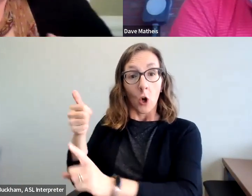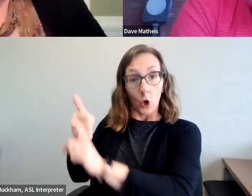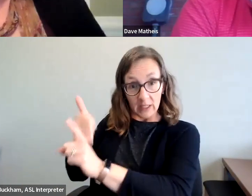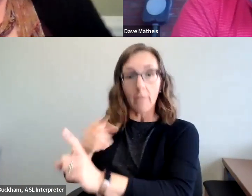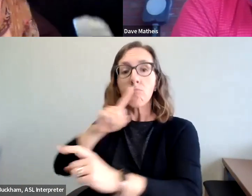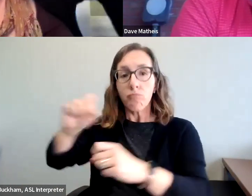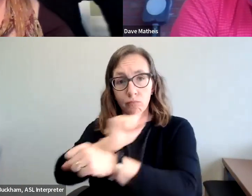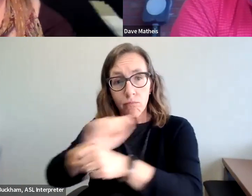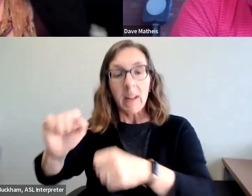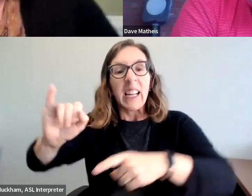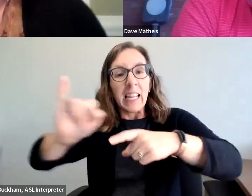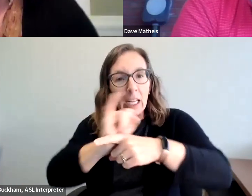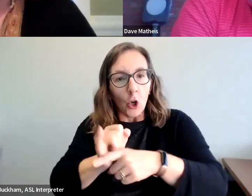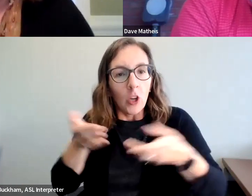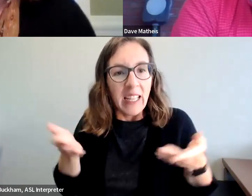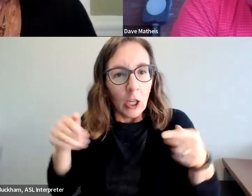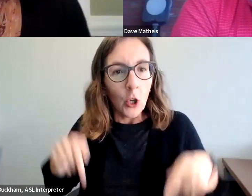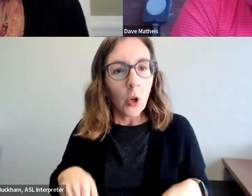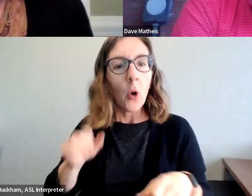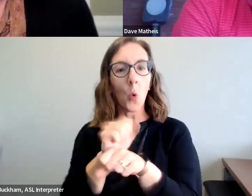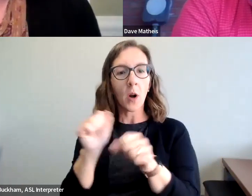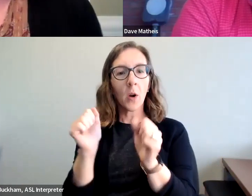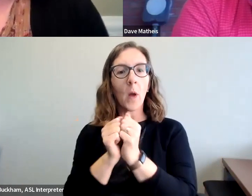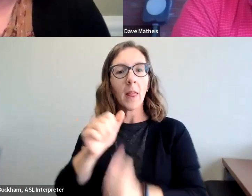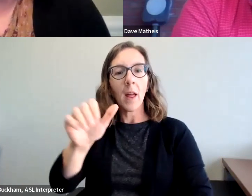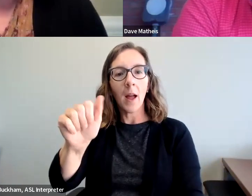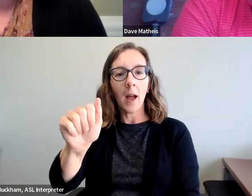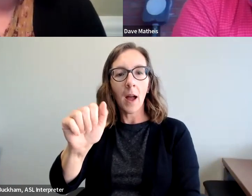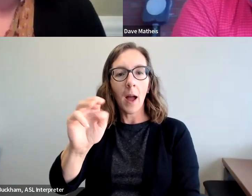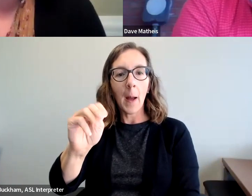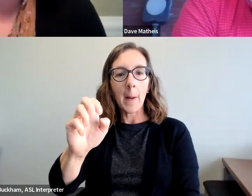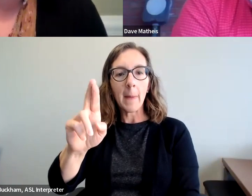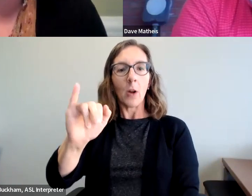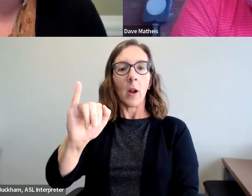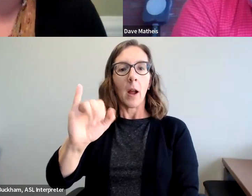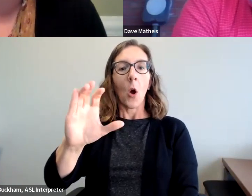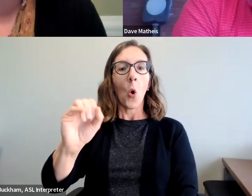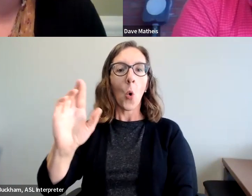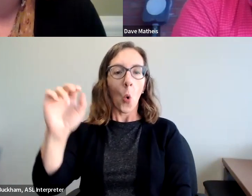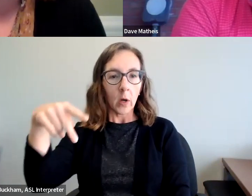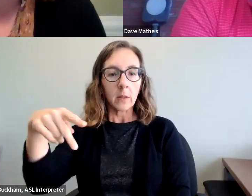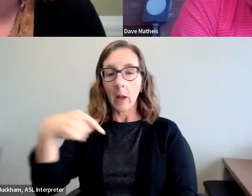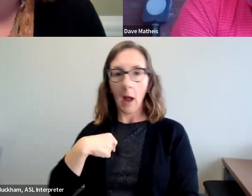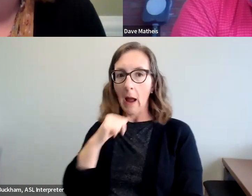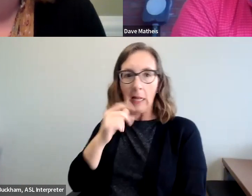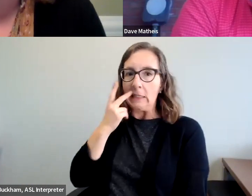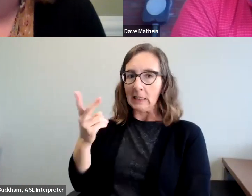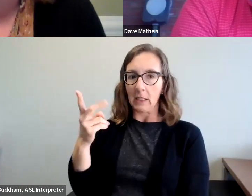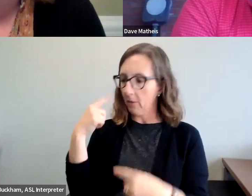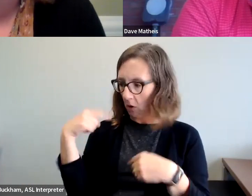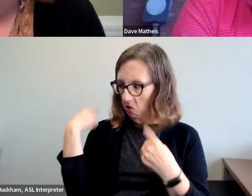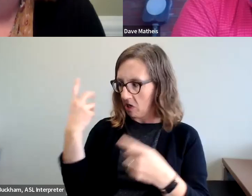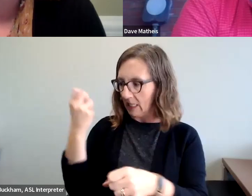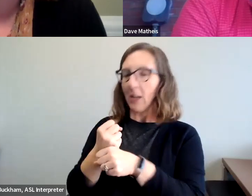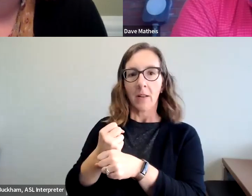with AmeriCorps, and I hadn't seen her in years, and went to one of the panels at the library, and it was so cool just to see her with